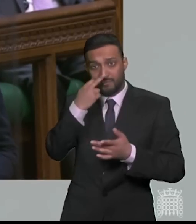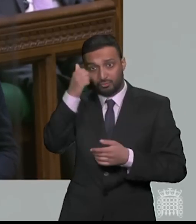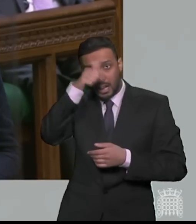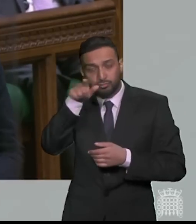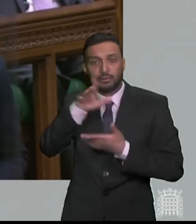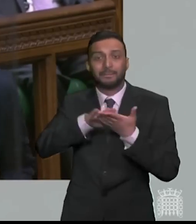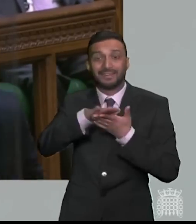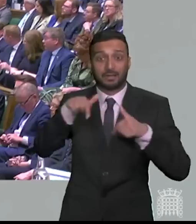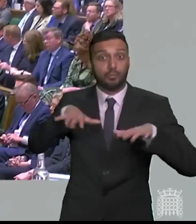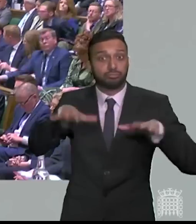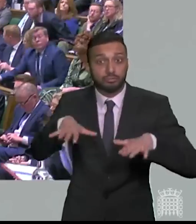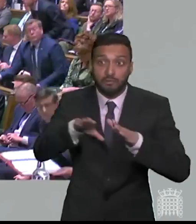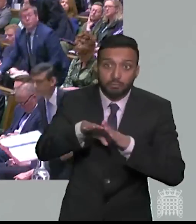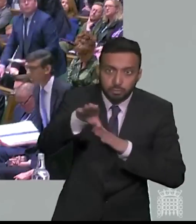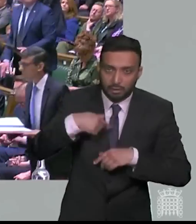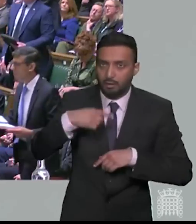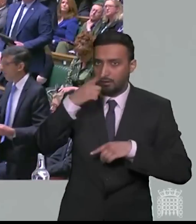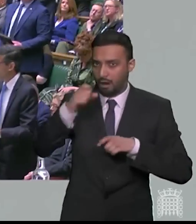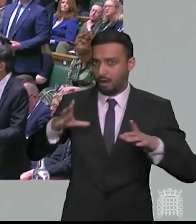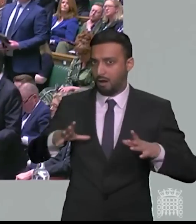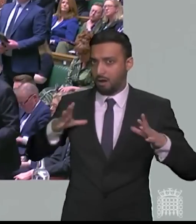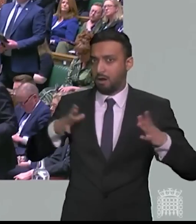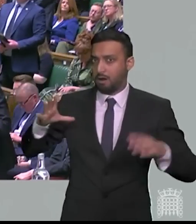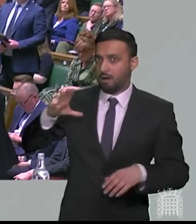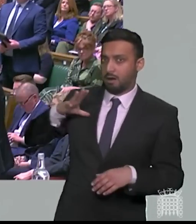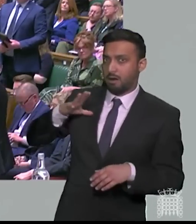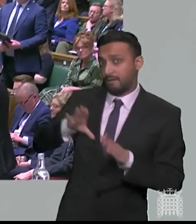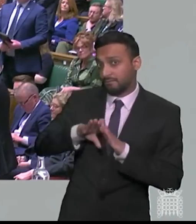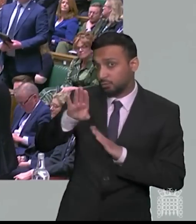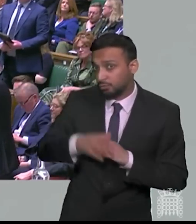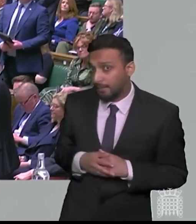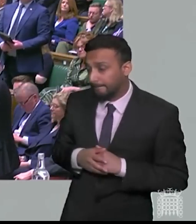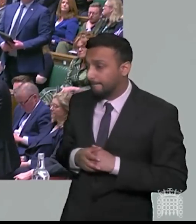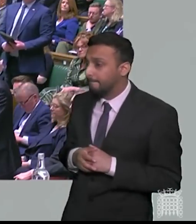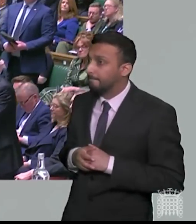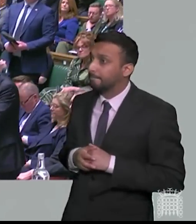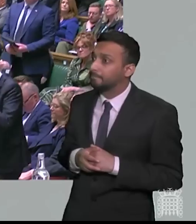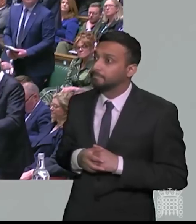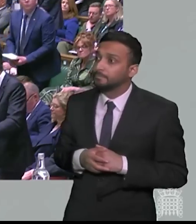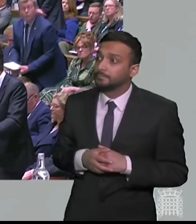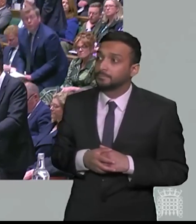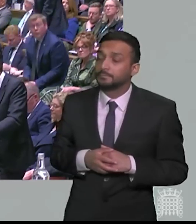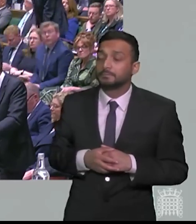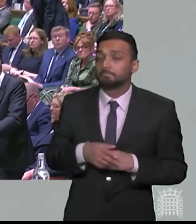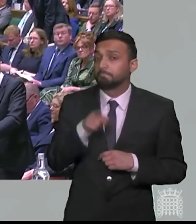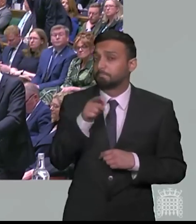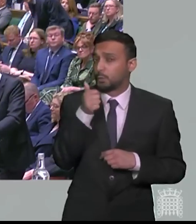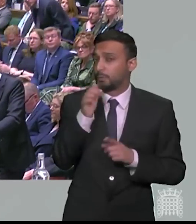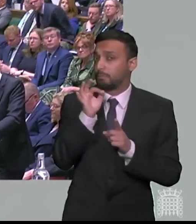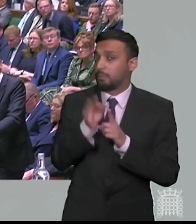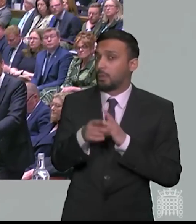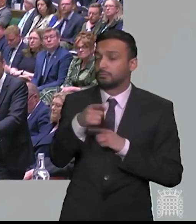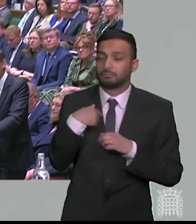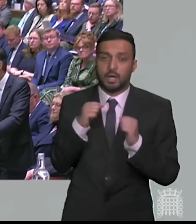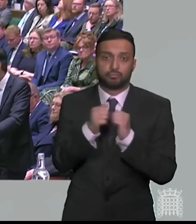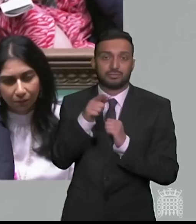the jobs of the future best? Well, I think my honourable friend makes an excellent point, and like him, I believe that AI does have the